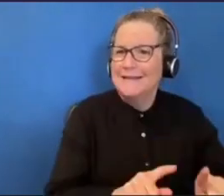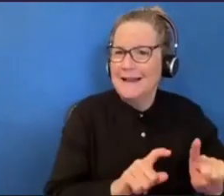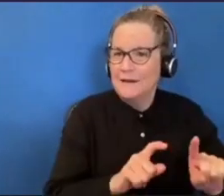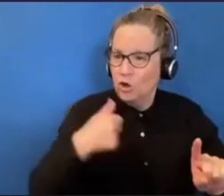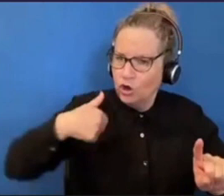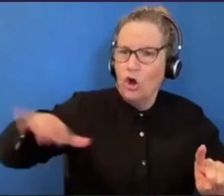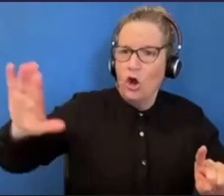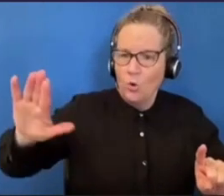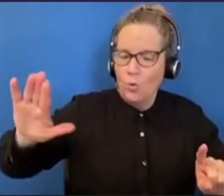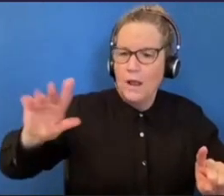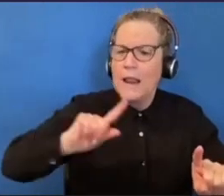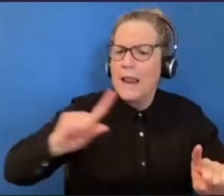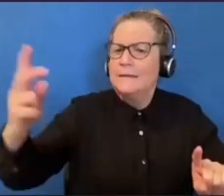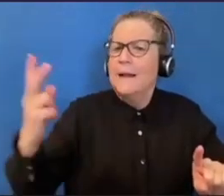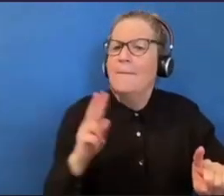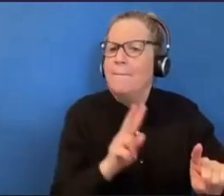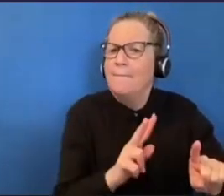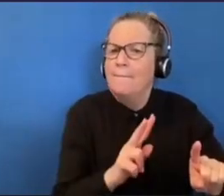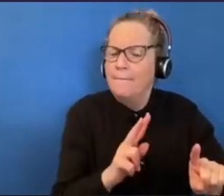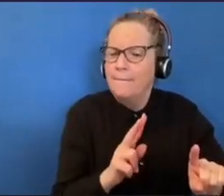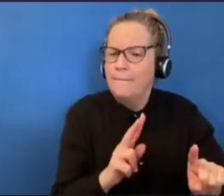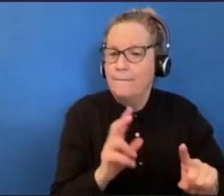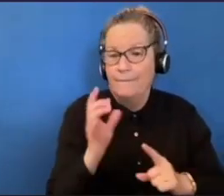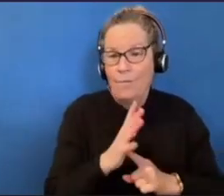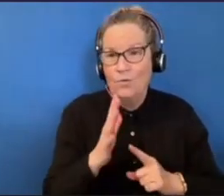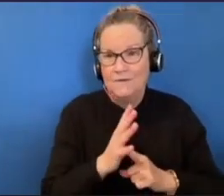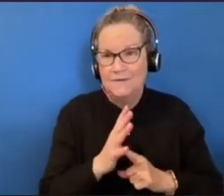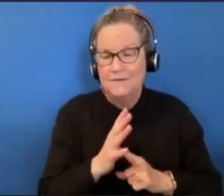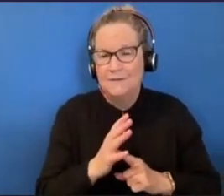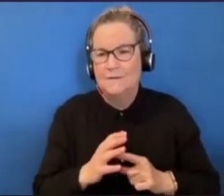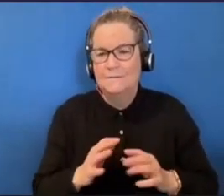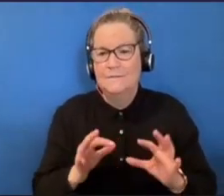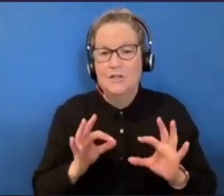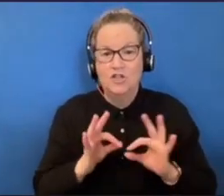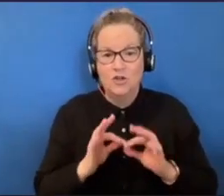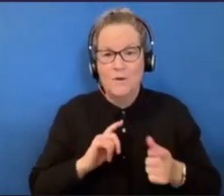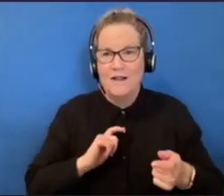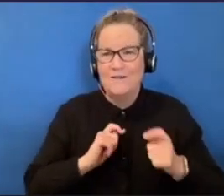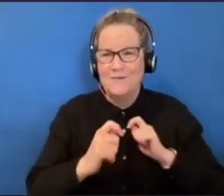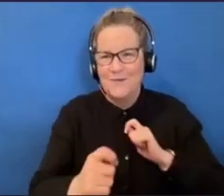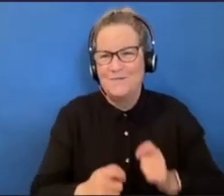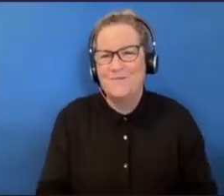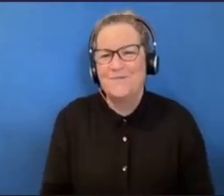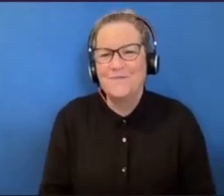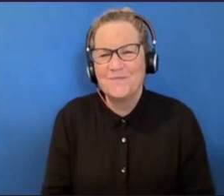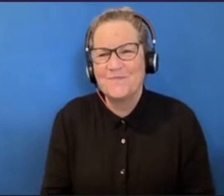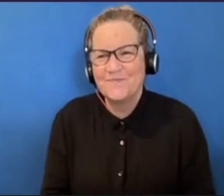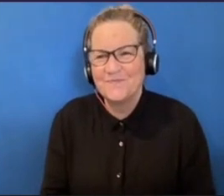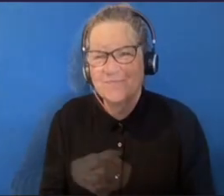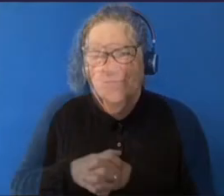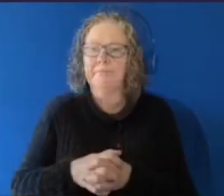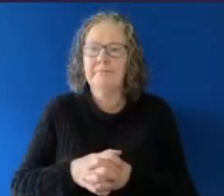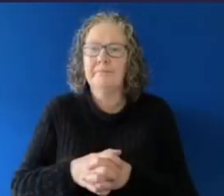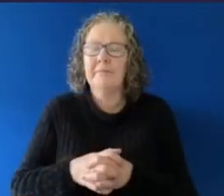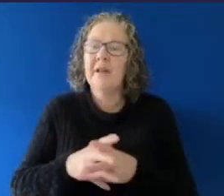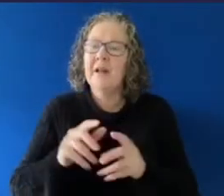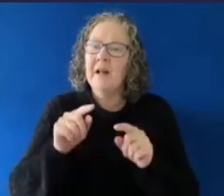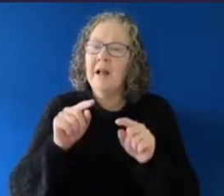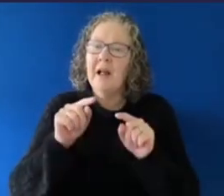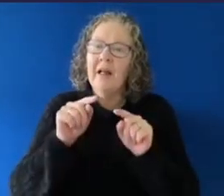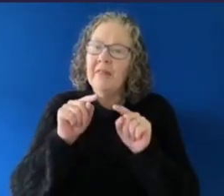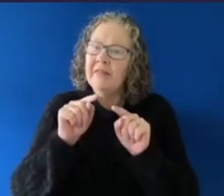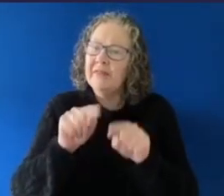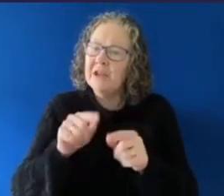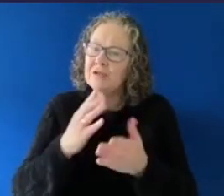really, really important. And so she is somebody who kind of taught us how we really needed